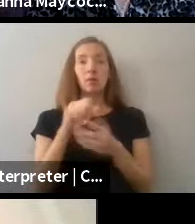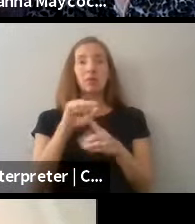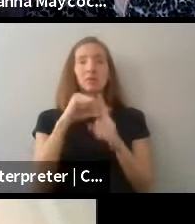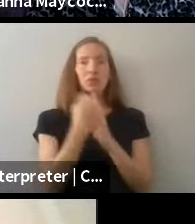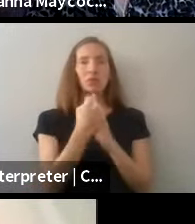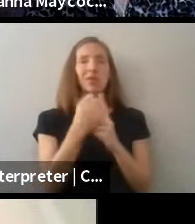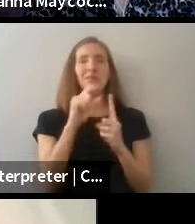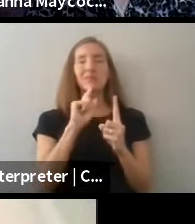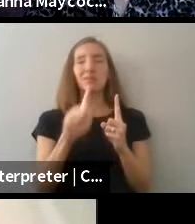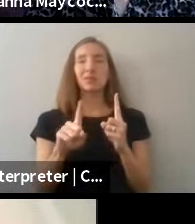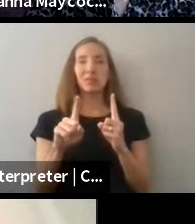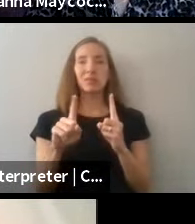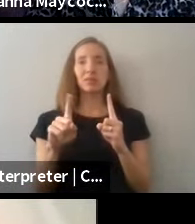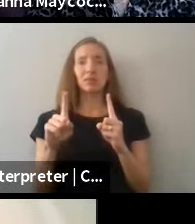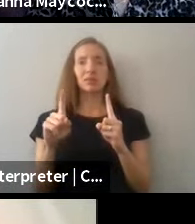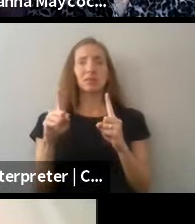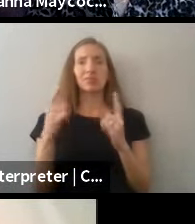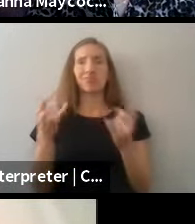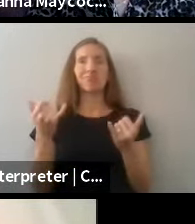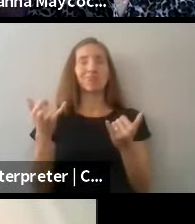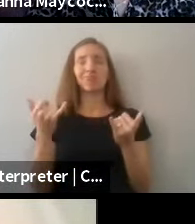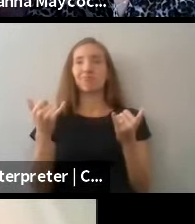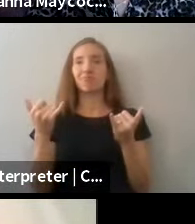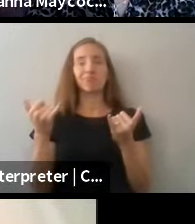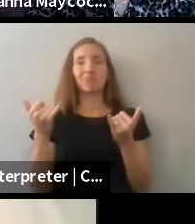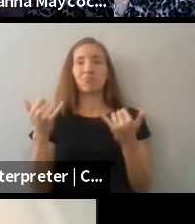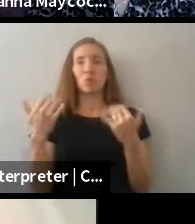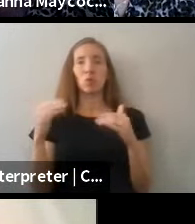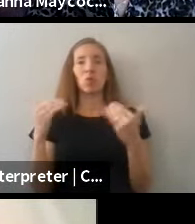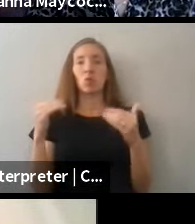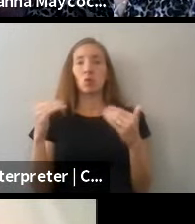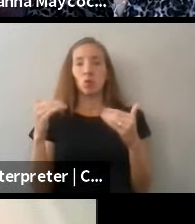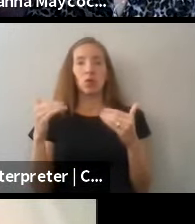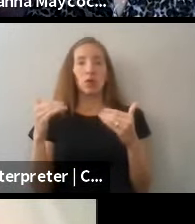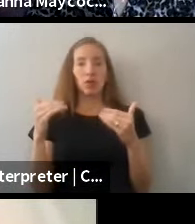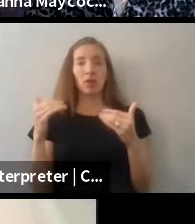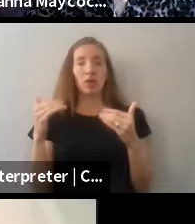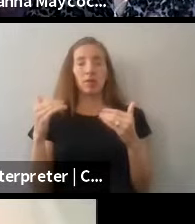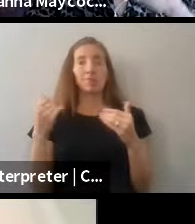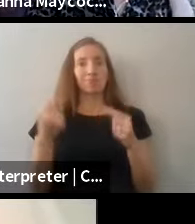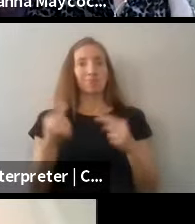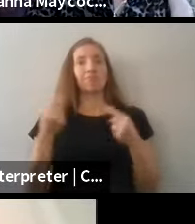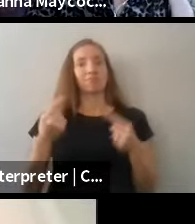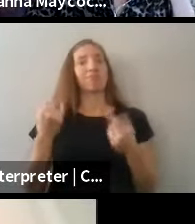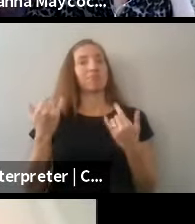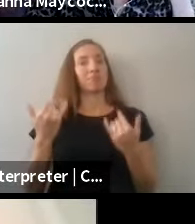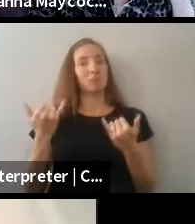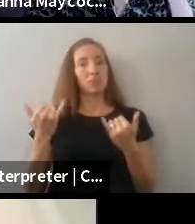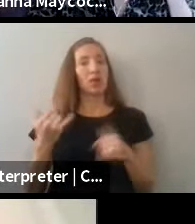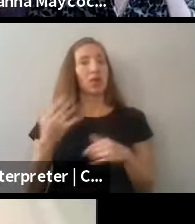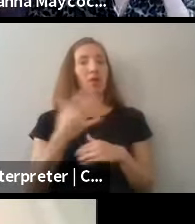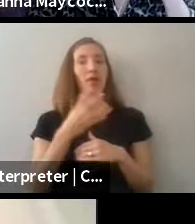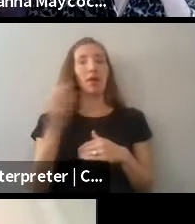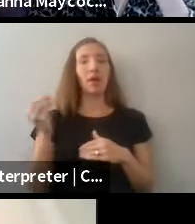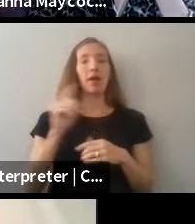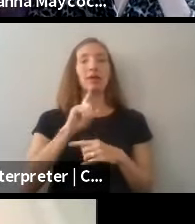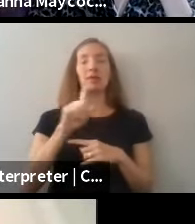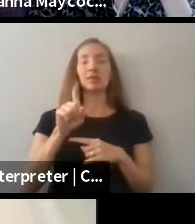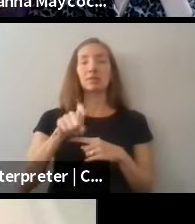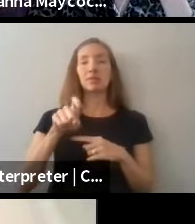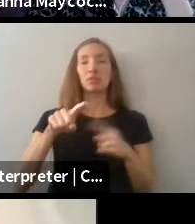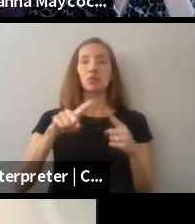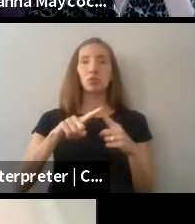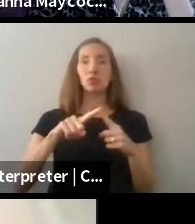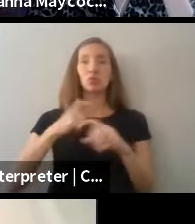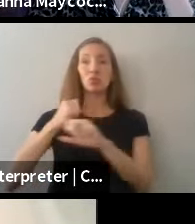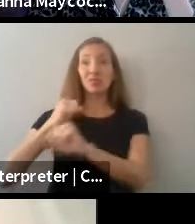in absolute dire straits. And indeed, the need to protect women's rights